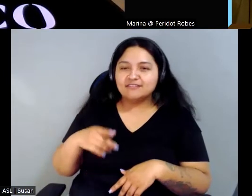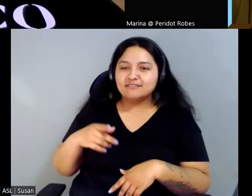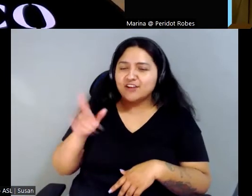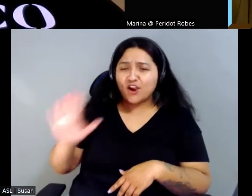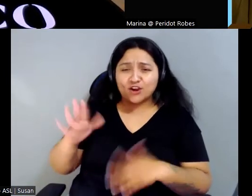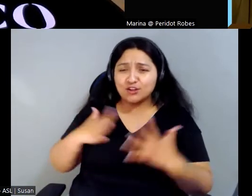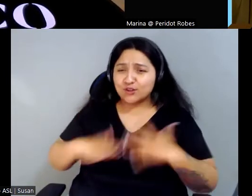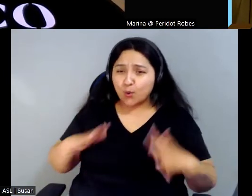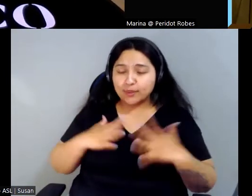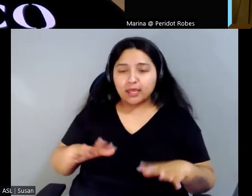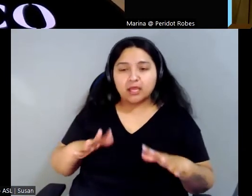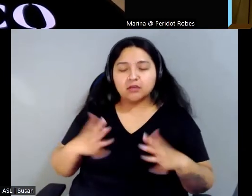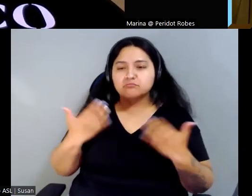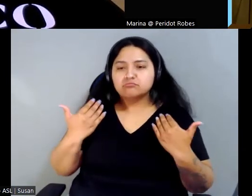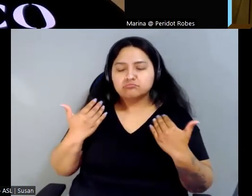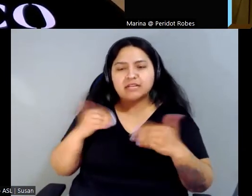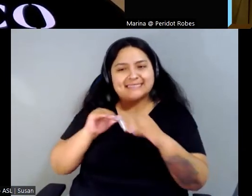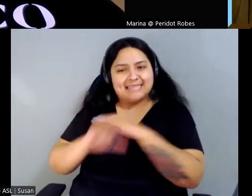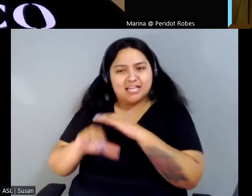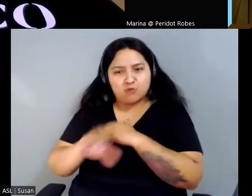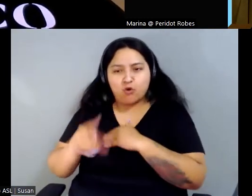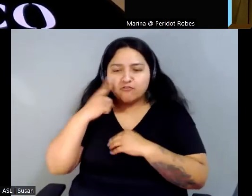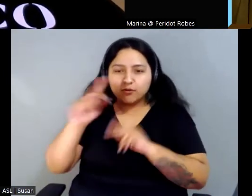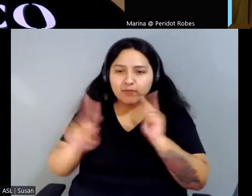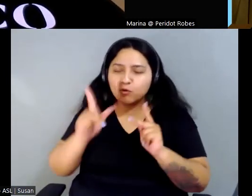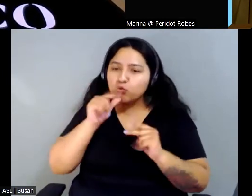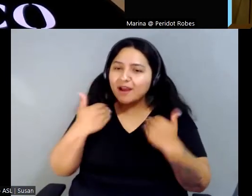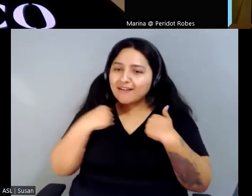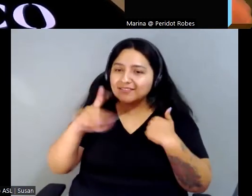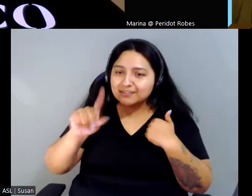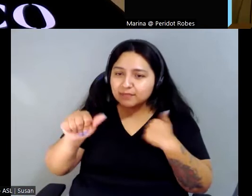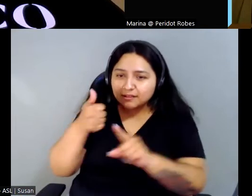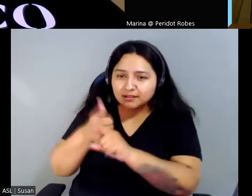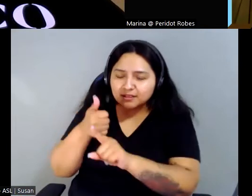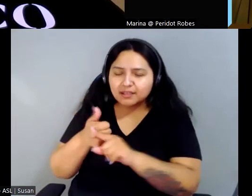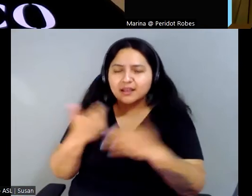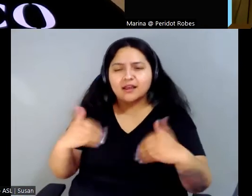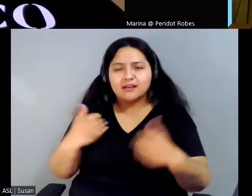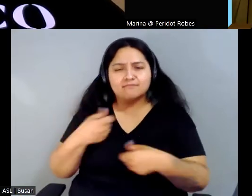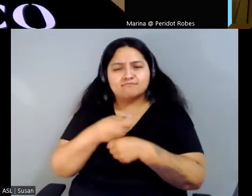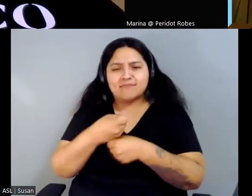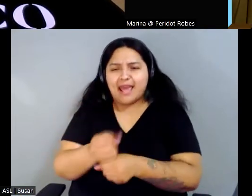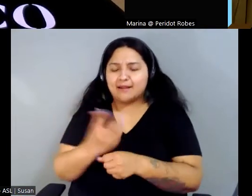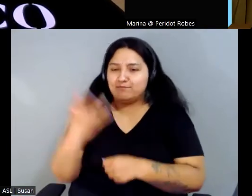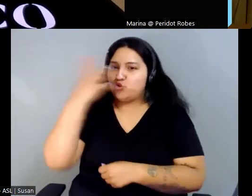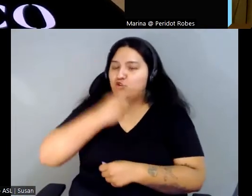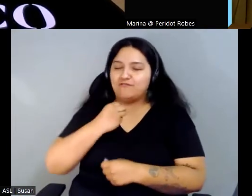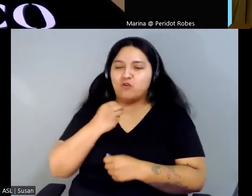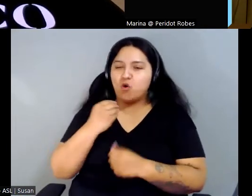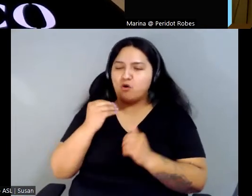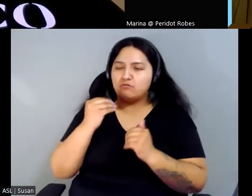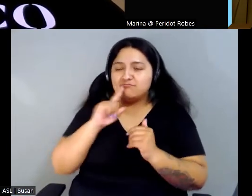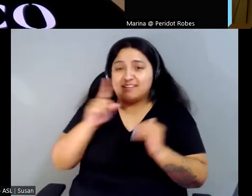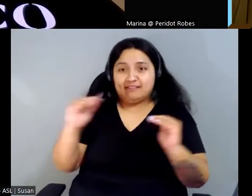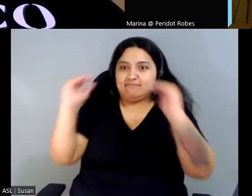people with disabilities. Her stuff is beautifully made, very much on the same level with, with my stuff. Just so much love and